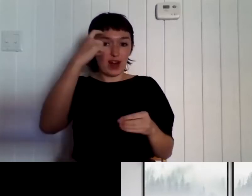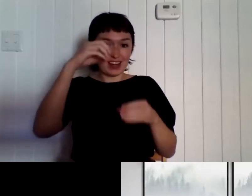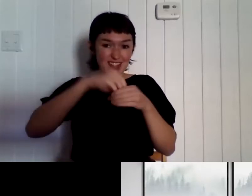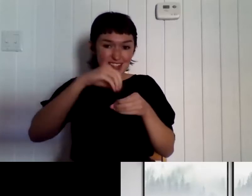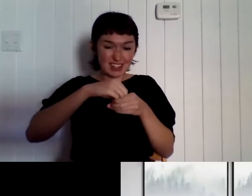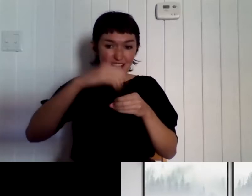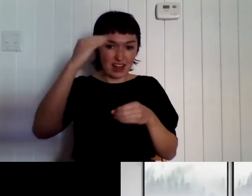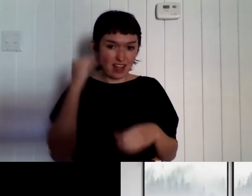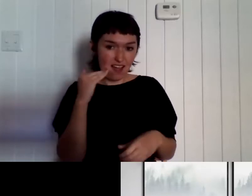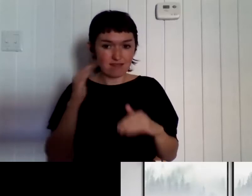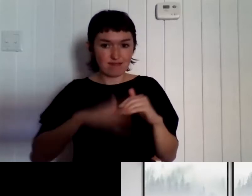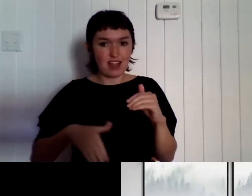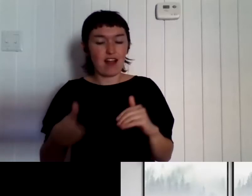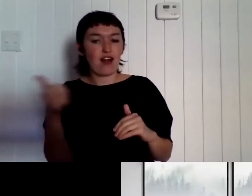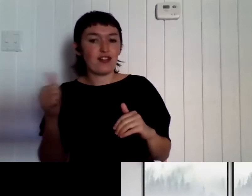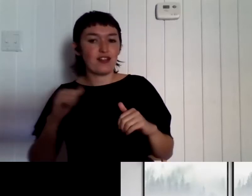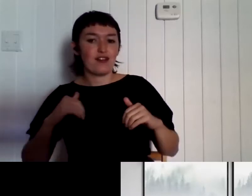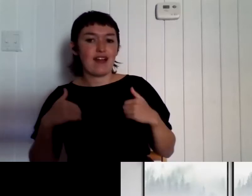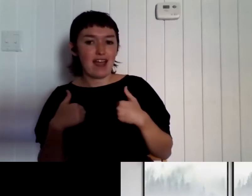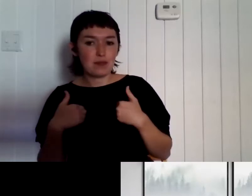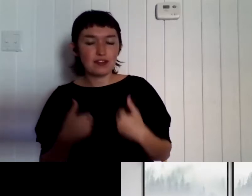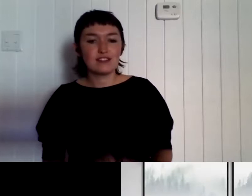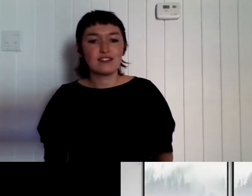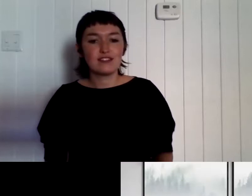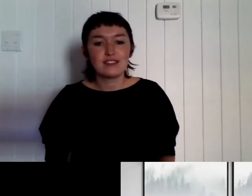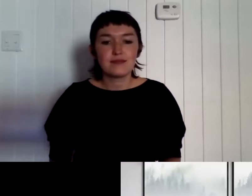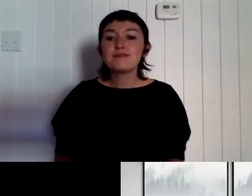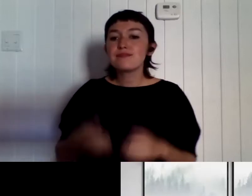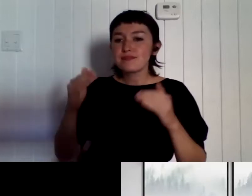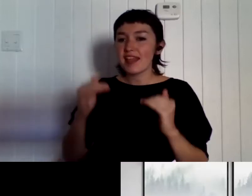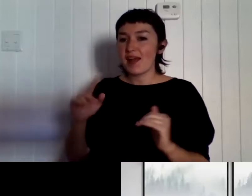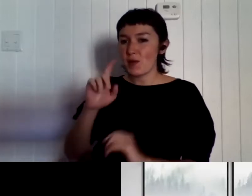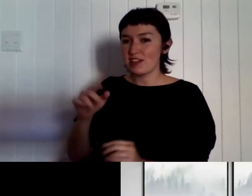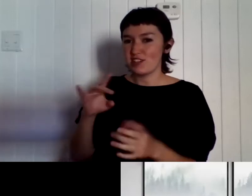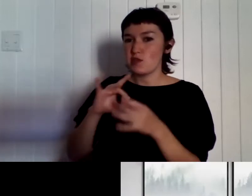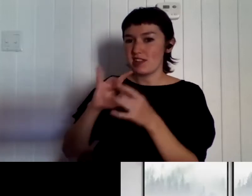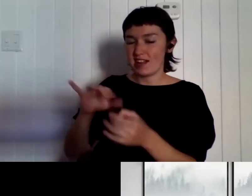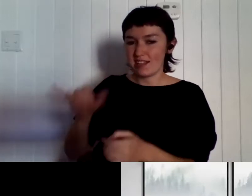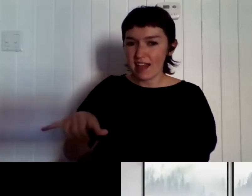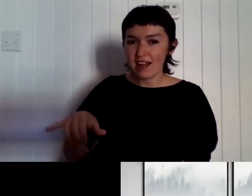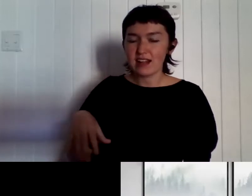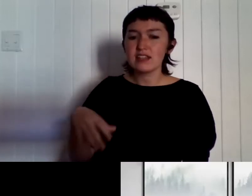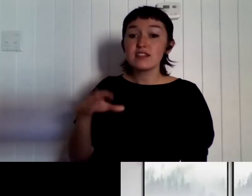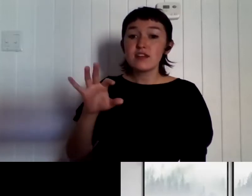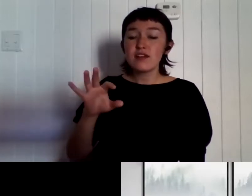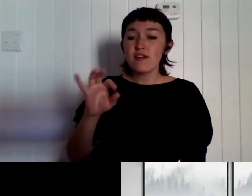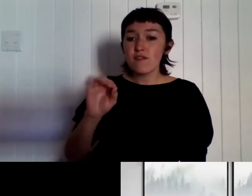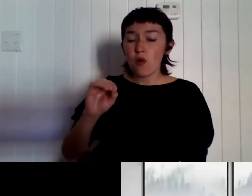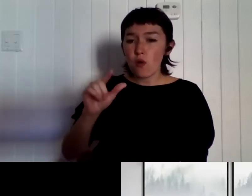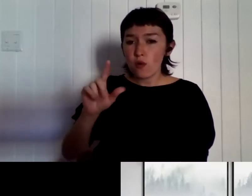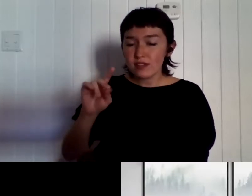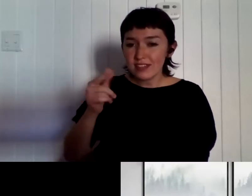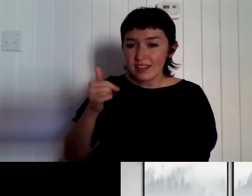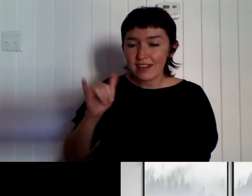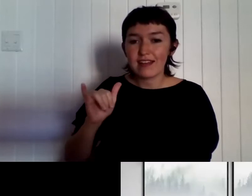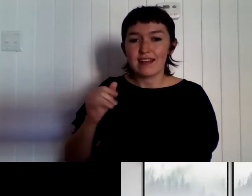cool. So we had a question relating to that folding. Does the brain fold to add more surface area? And yeah, is